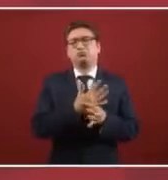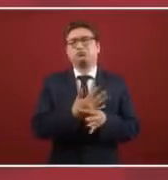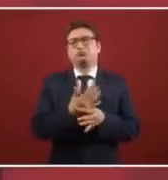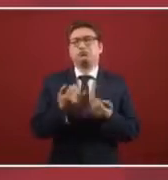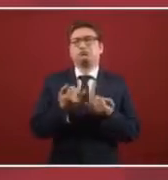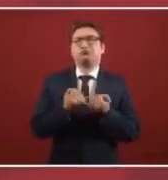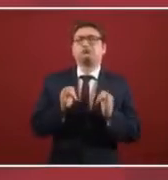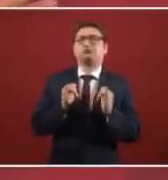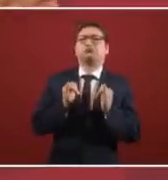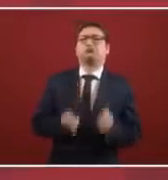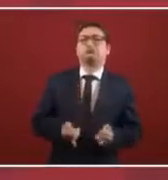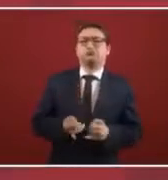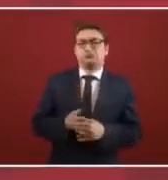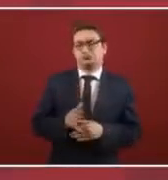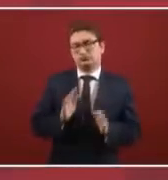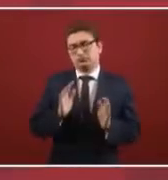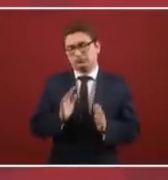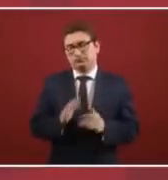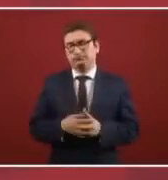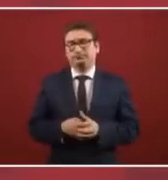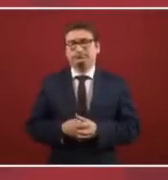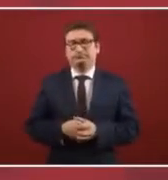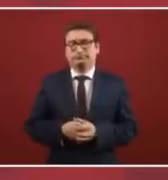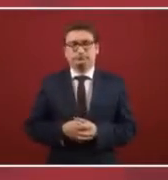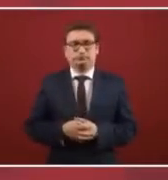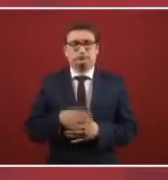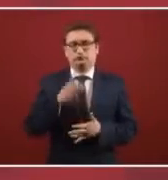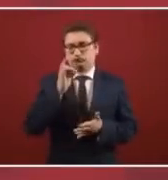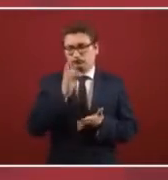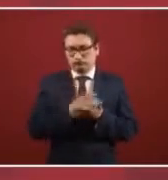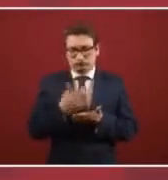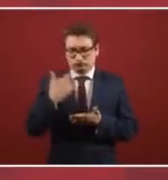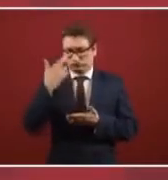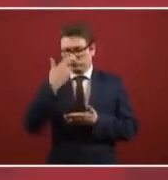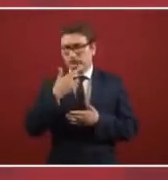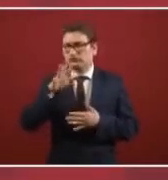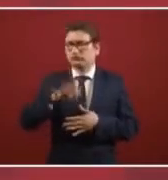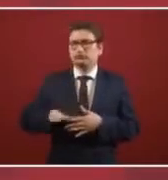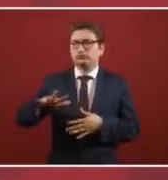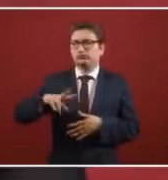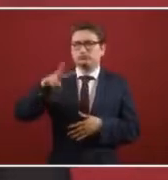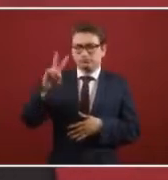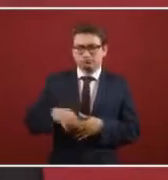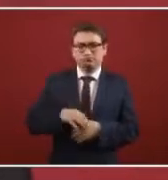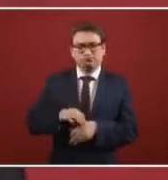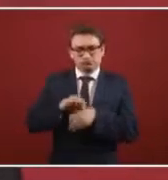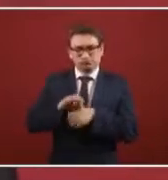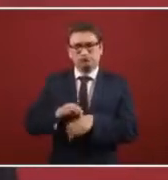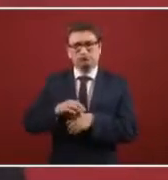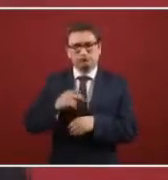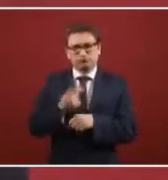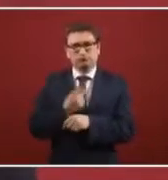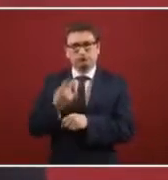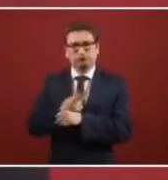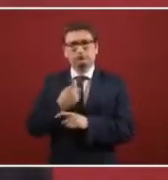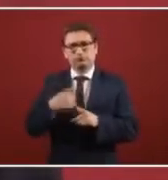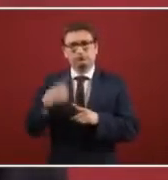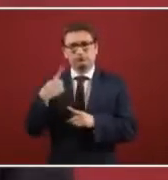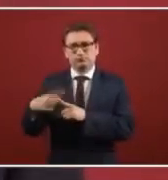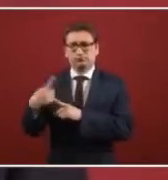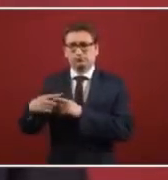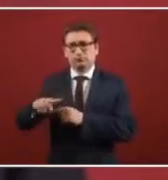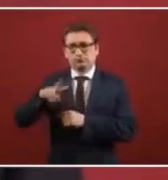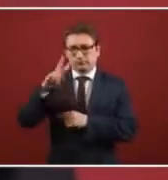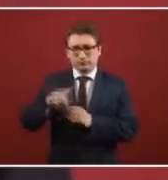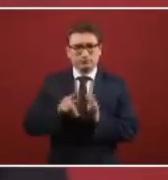independent. Entonces, nada más es So just that's análisis de la it's an realidad, analysis of the reality dar a conocer la to let